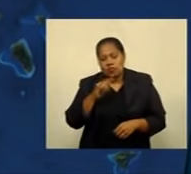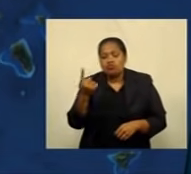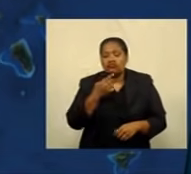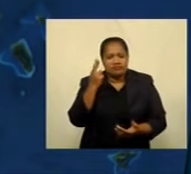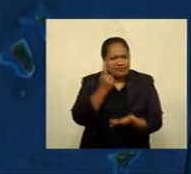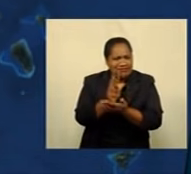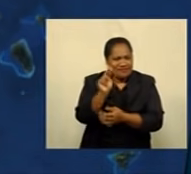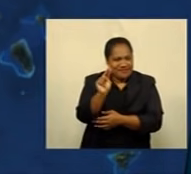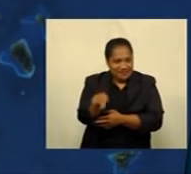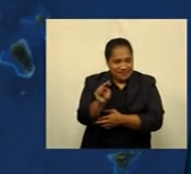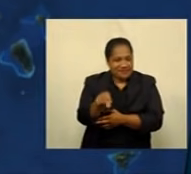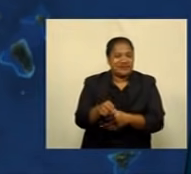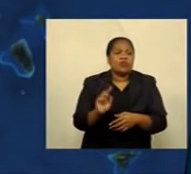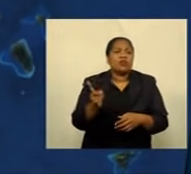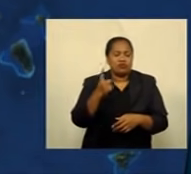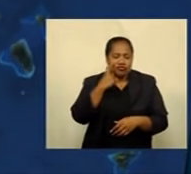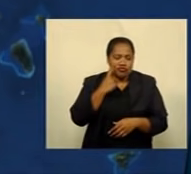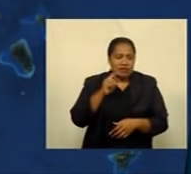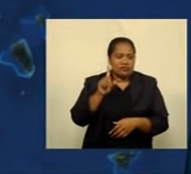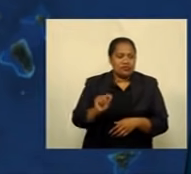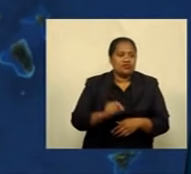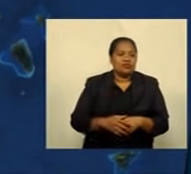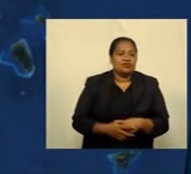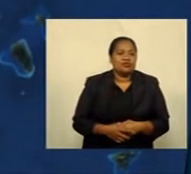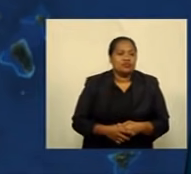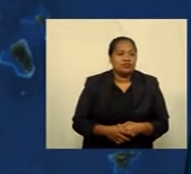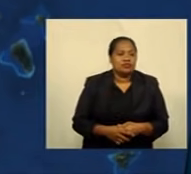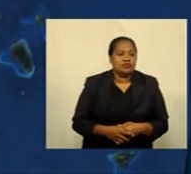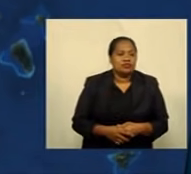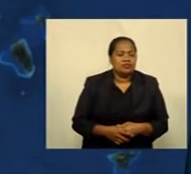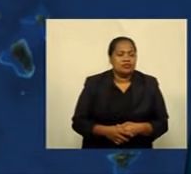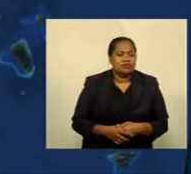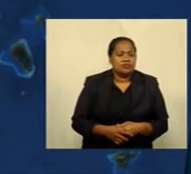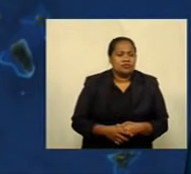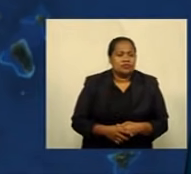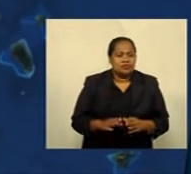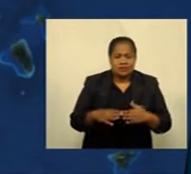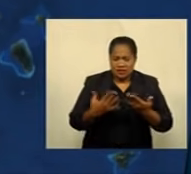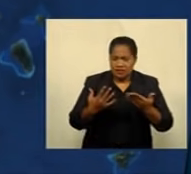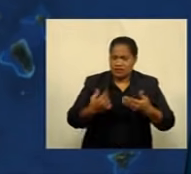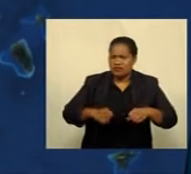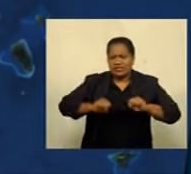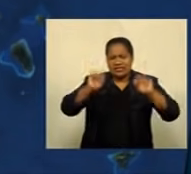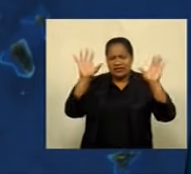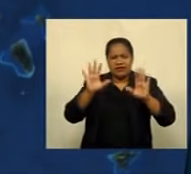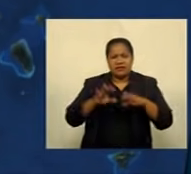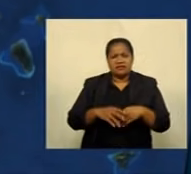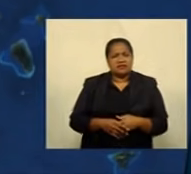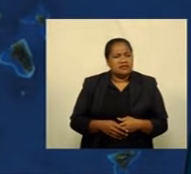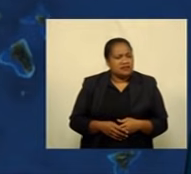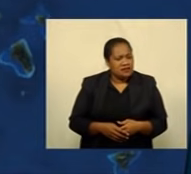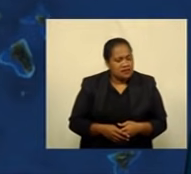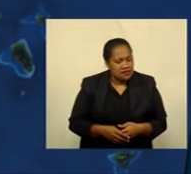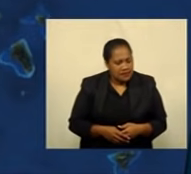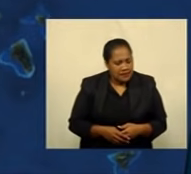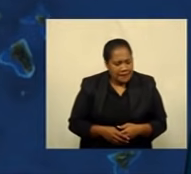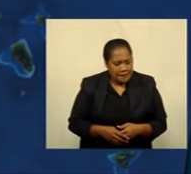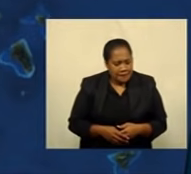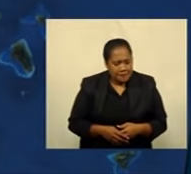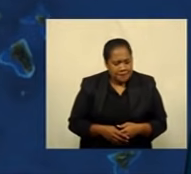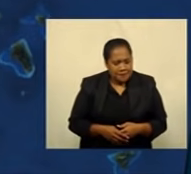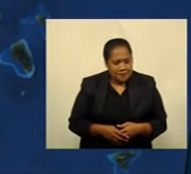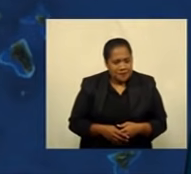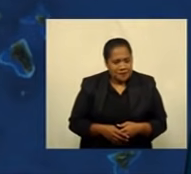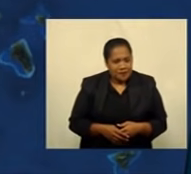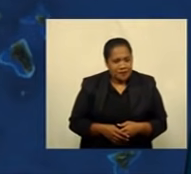that's what we're trying to do. The ritual commemoration of sacrificing animals on this particular day is actually